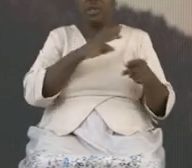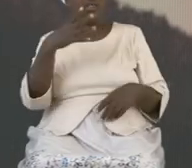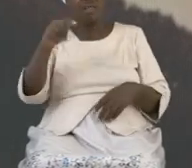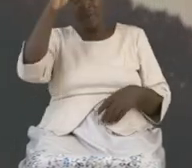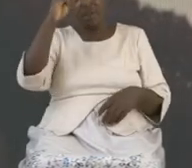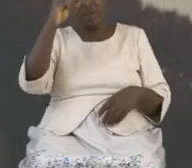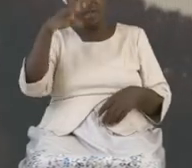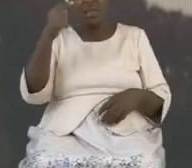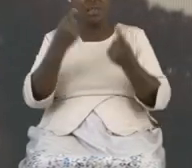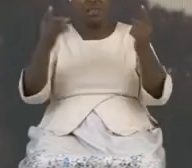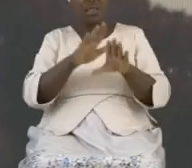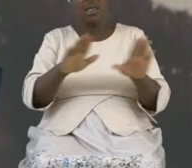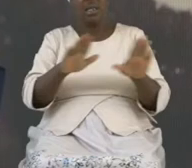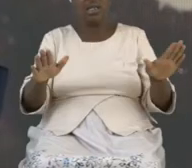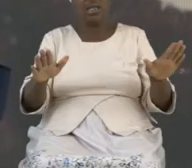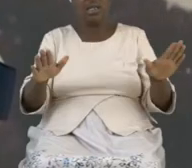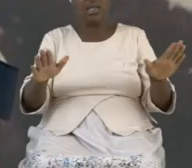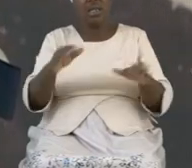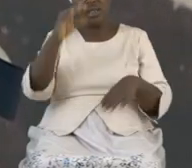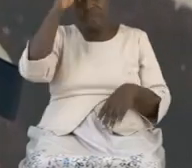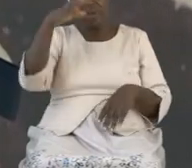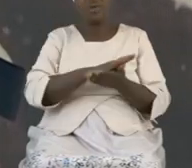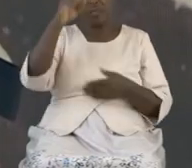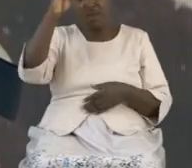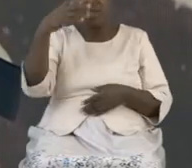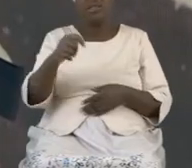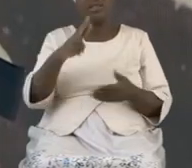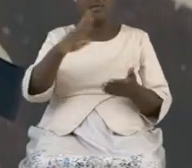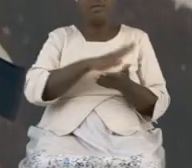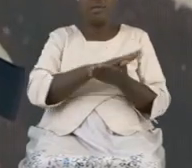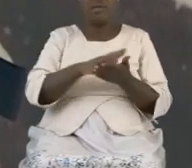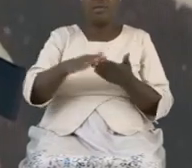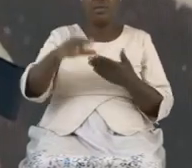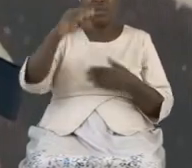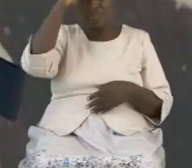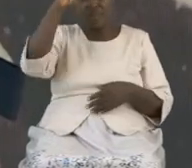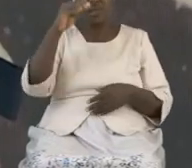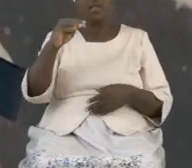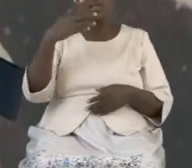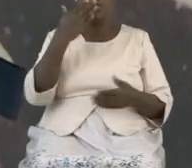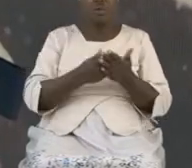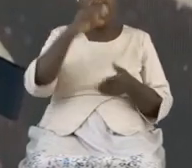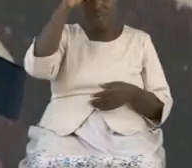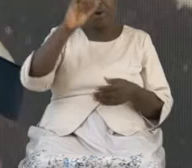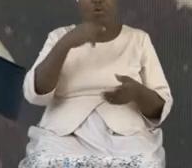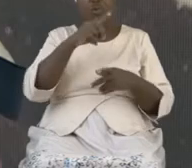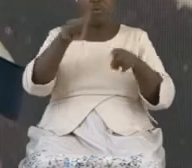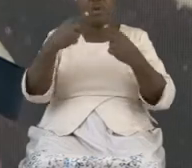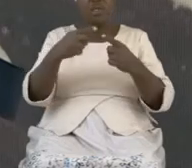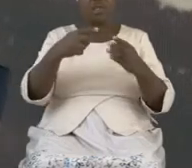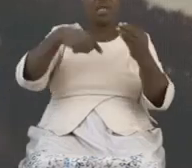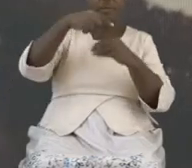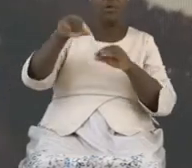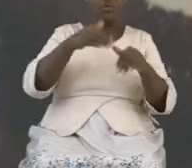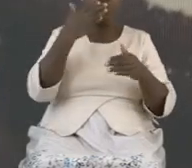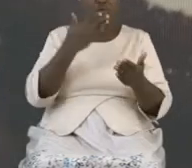the holy man, the righteous man, the good man, who went about doing good,